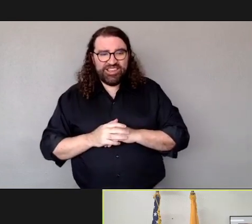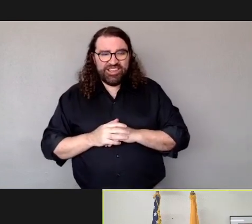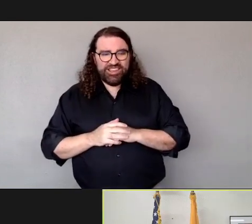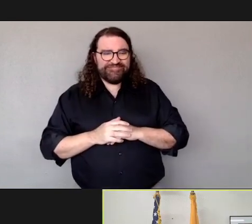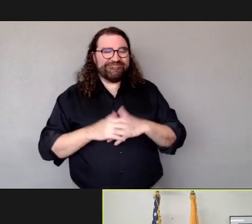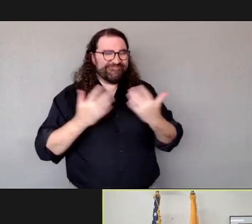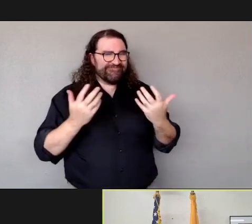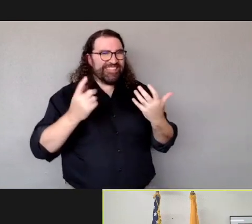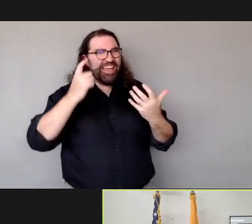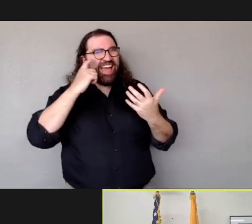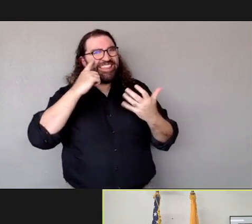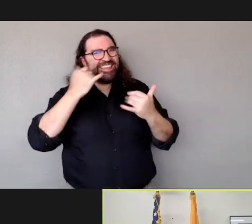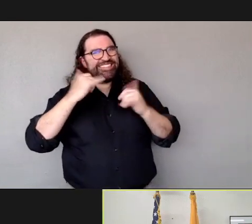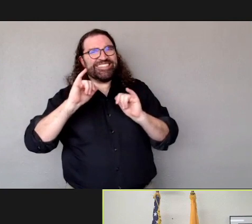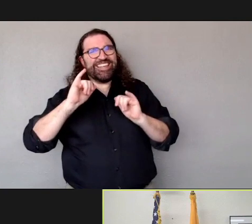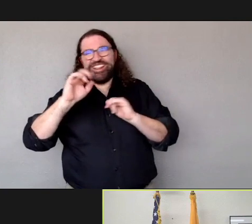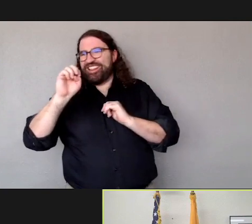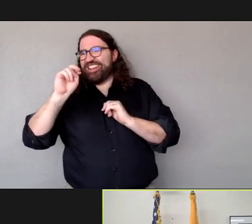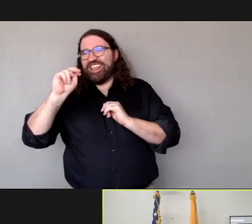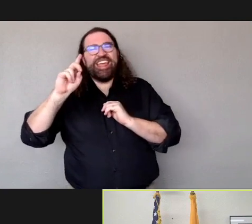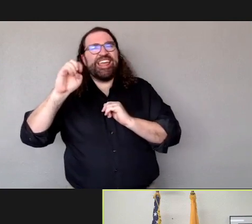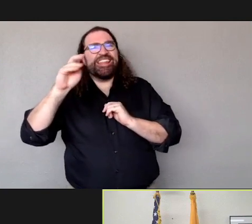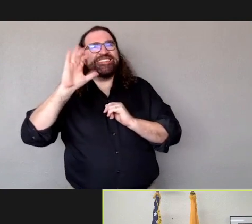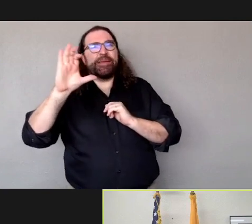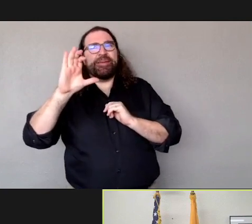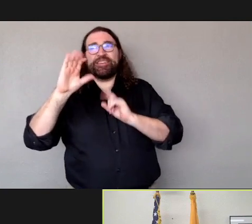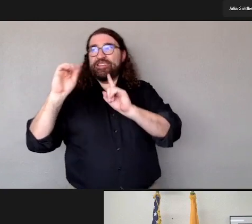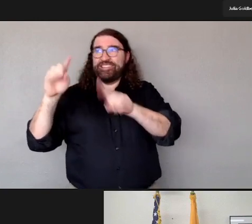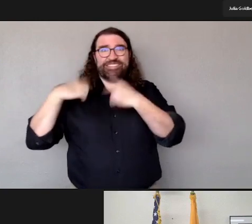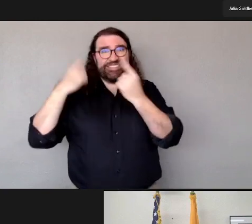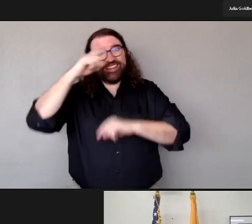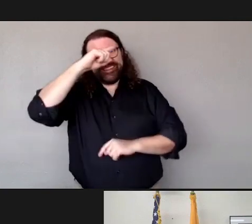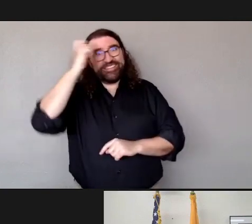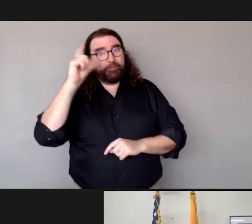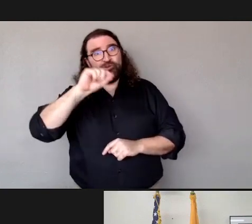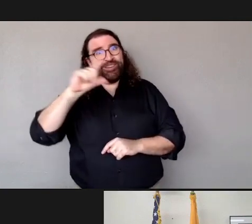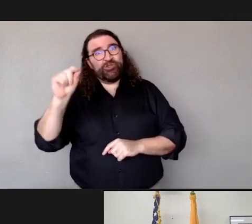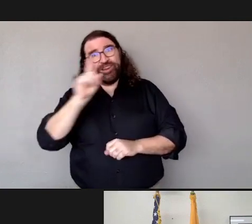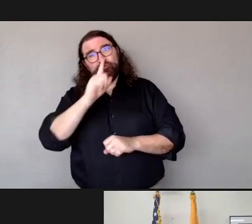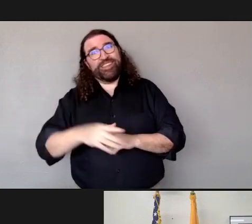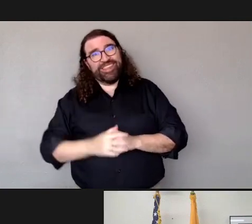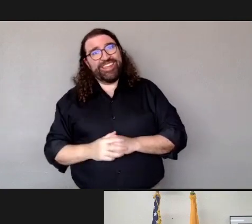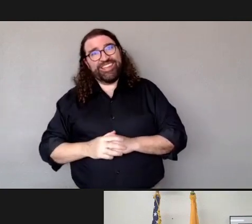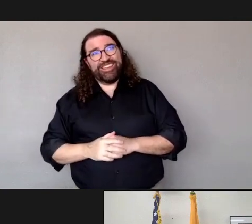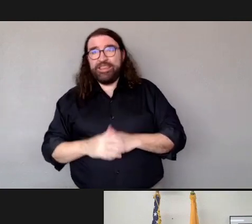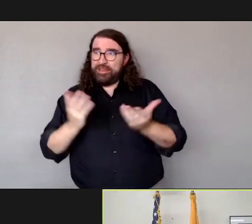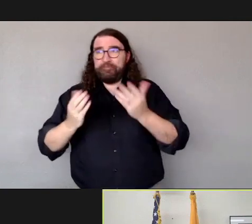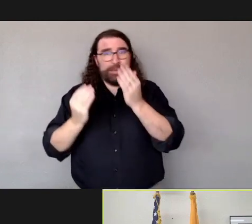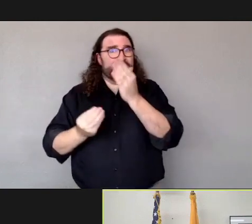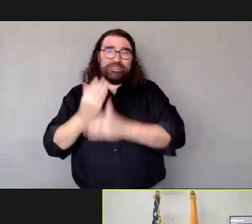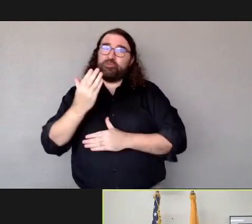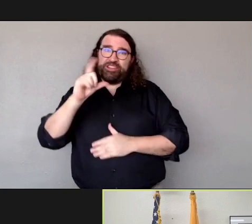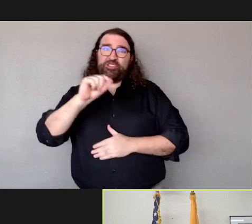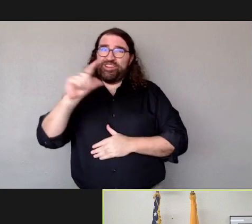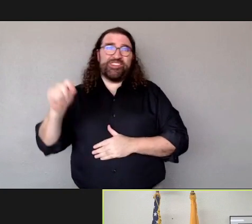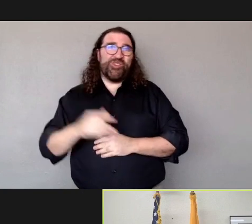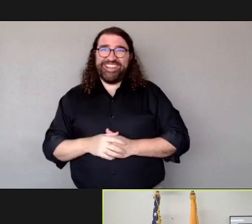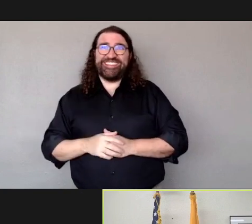endemic with COVID since the summer of 2020, you know, or maybe spring, actually, technically